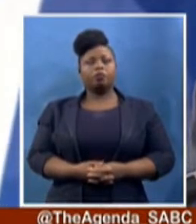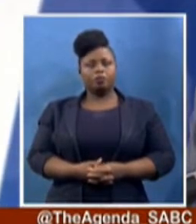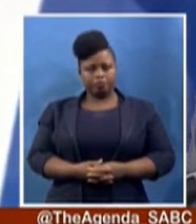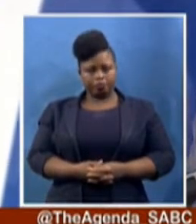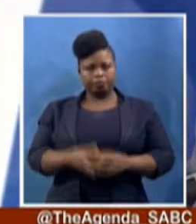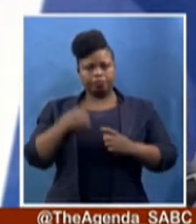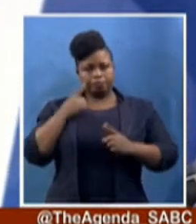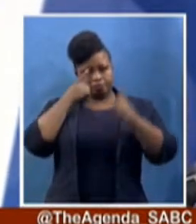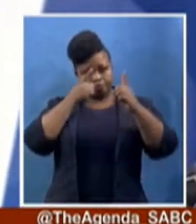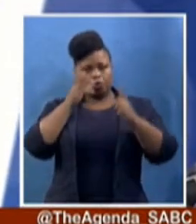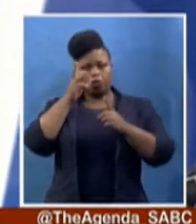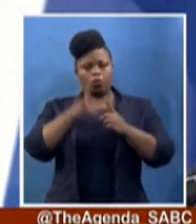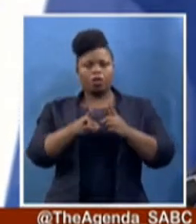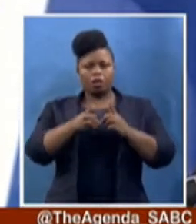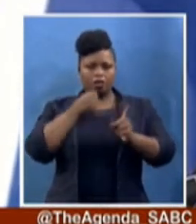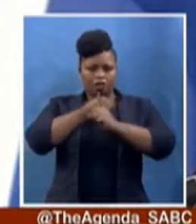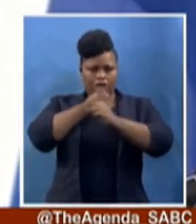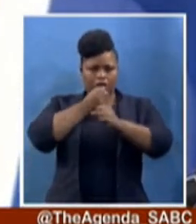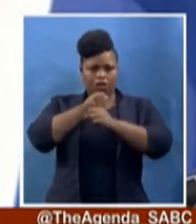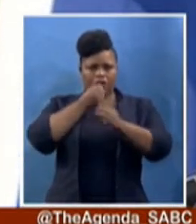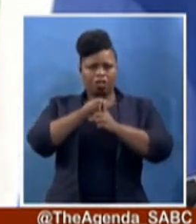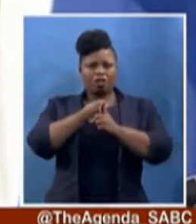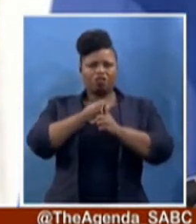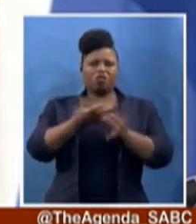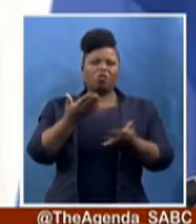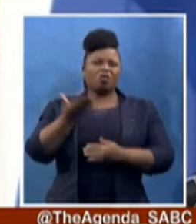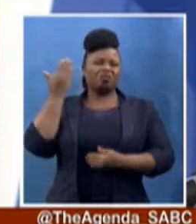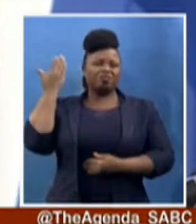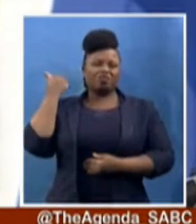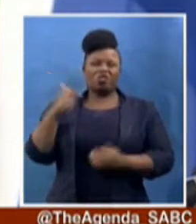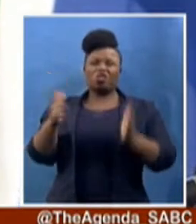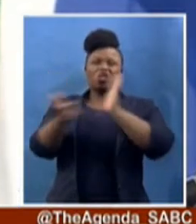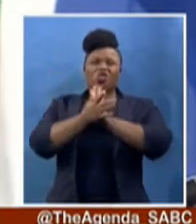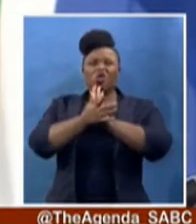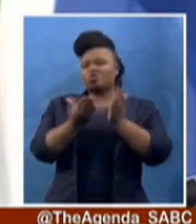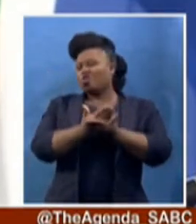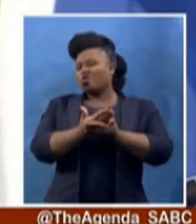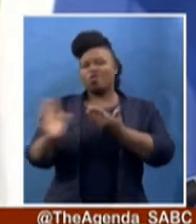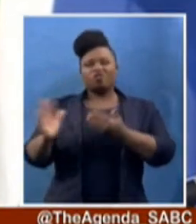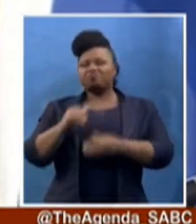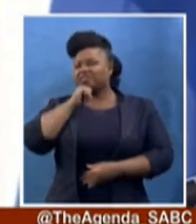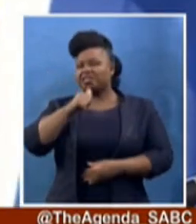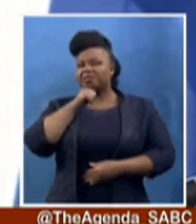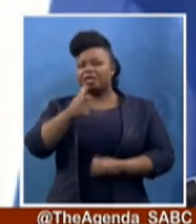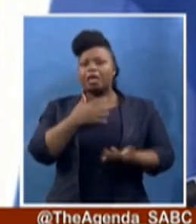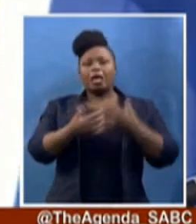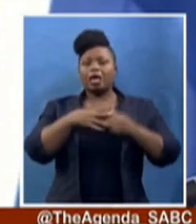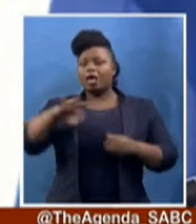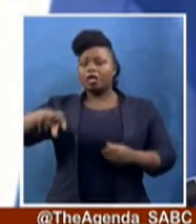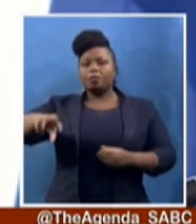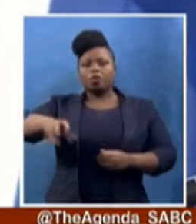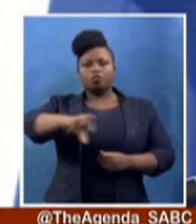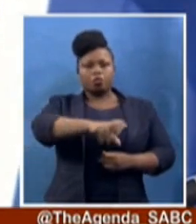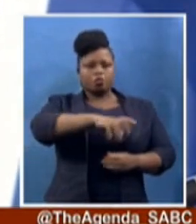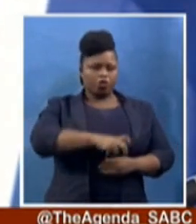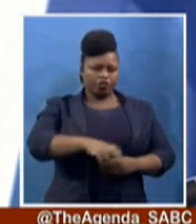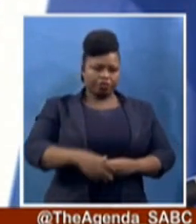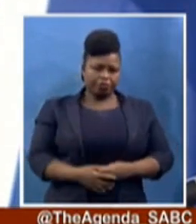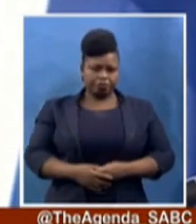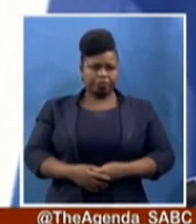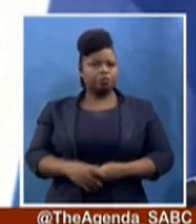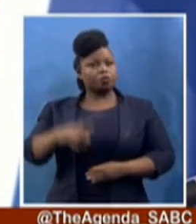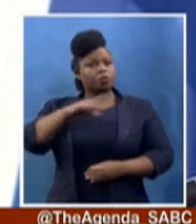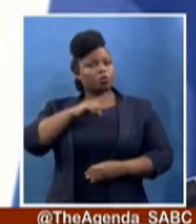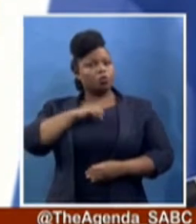no matter where they might be. They are fighting for the freedom of women in the